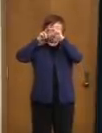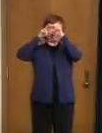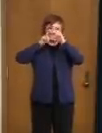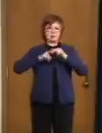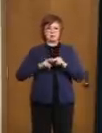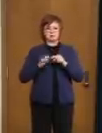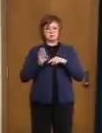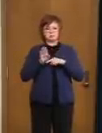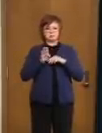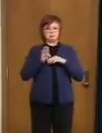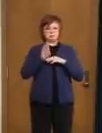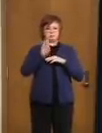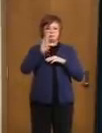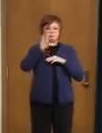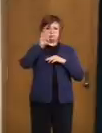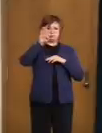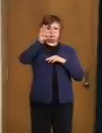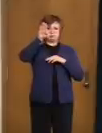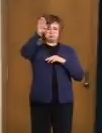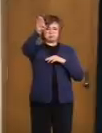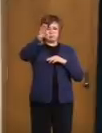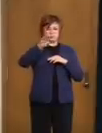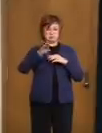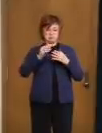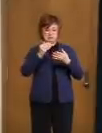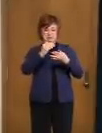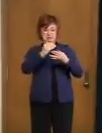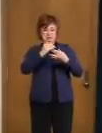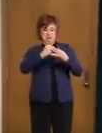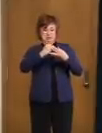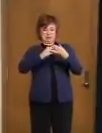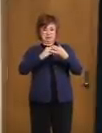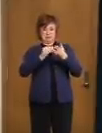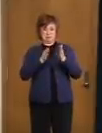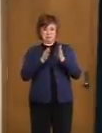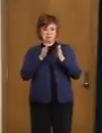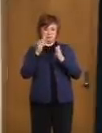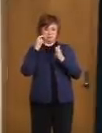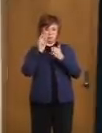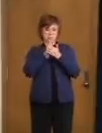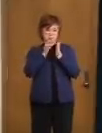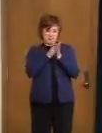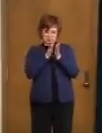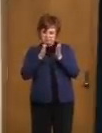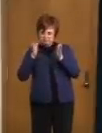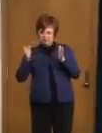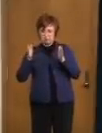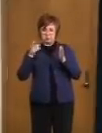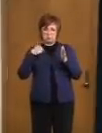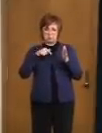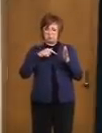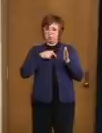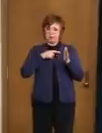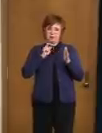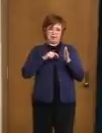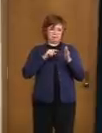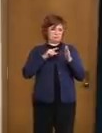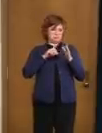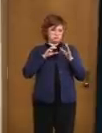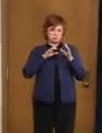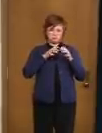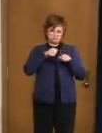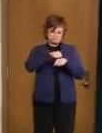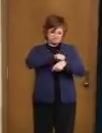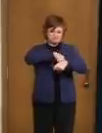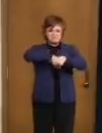weeks, is again depends on actions we take today will have an impact next week and 2 weeks